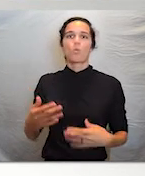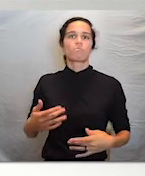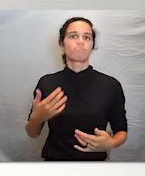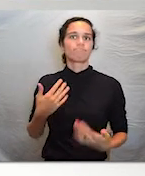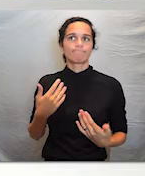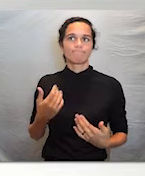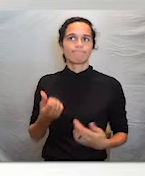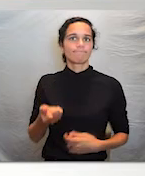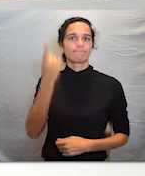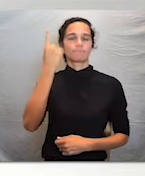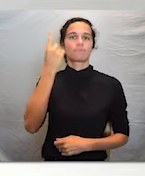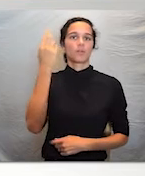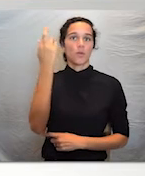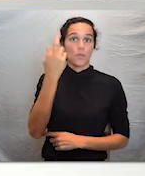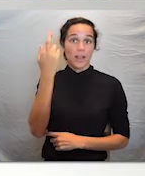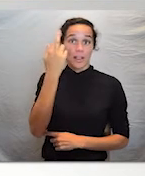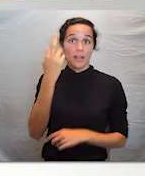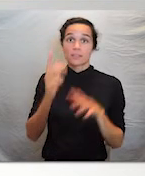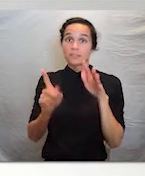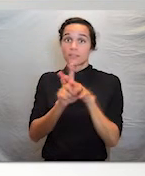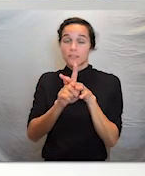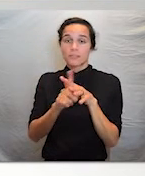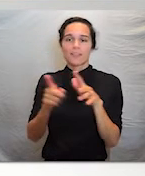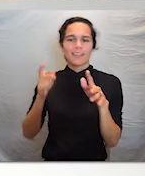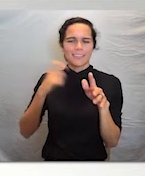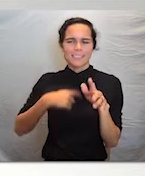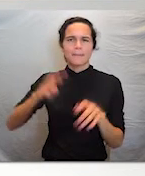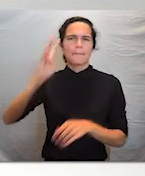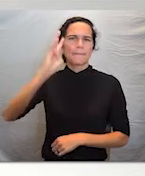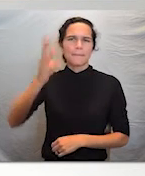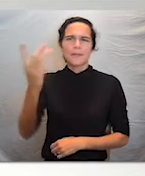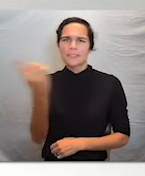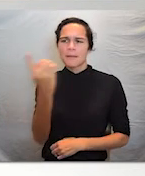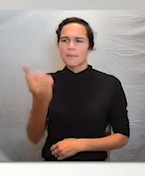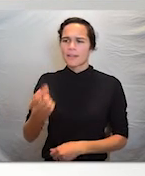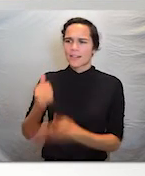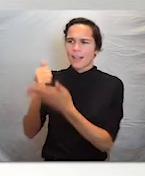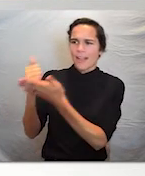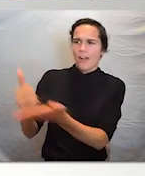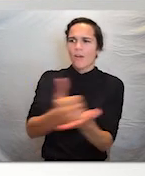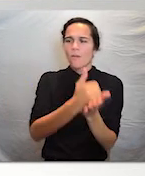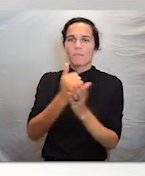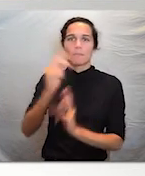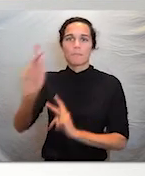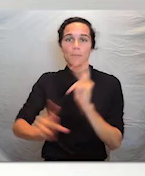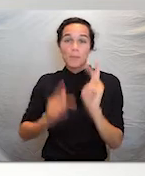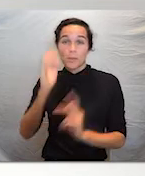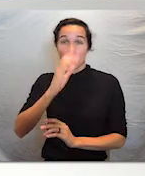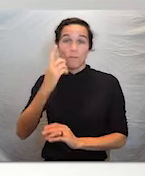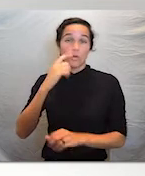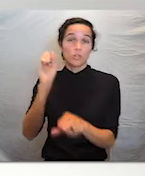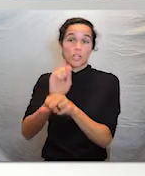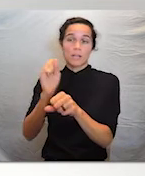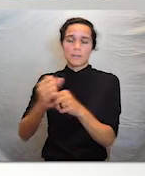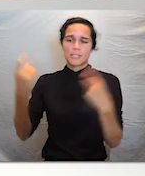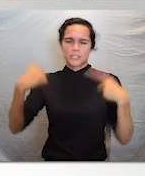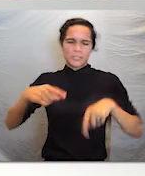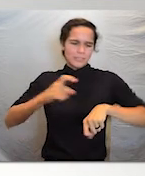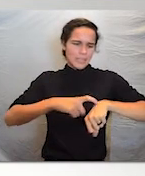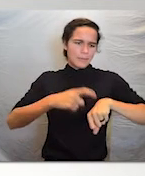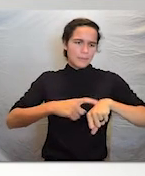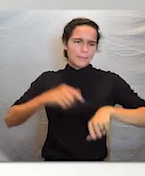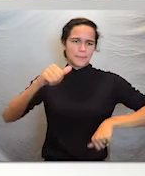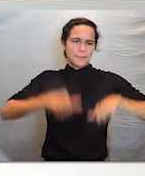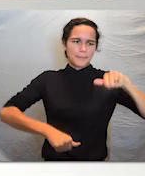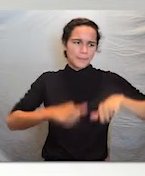I needed to create something to help job seekers through this time of the